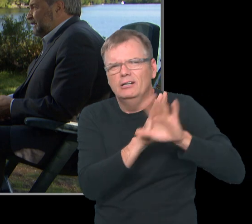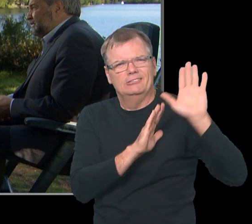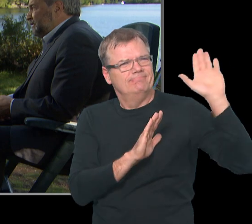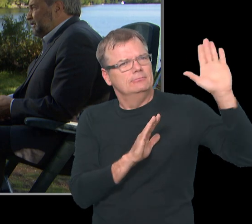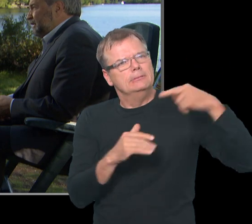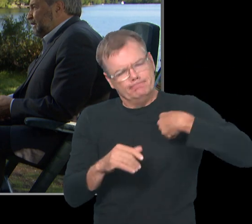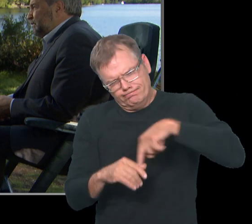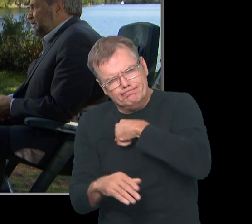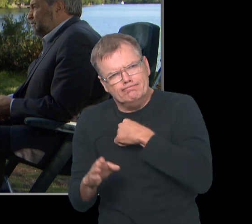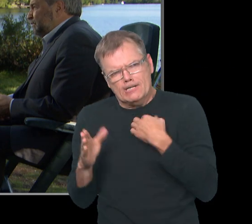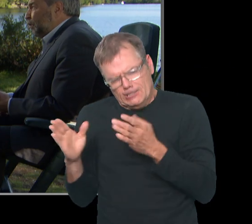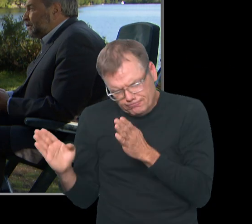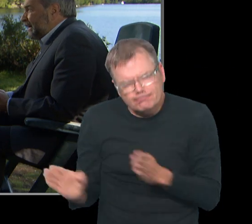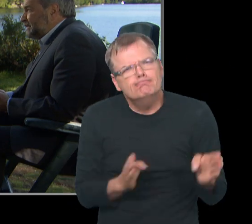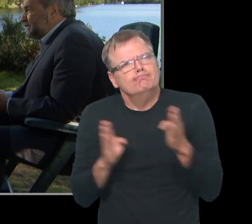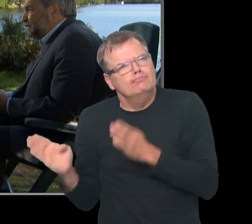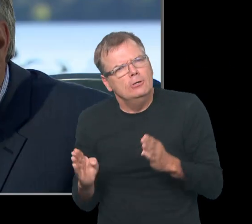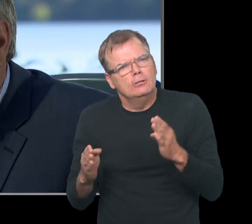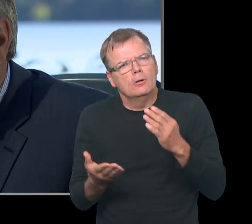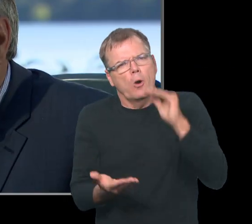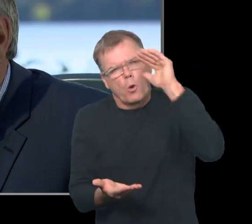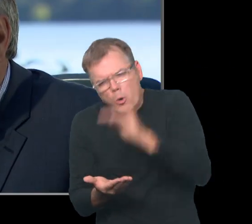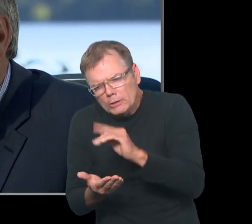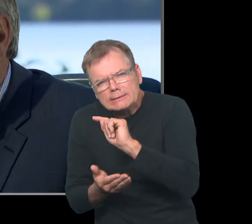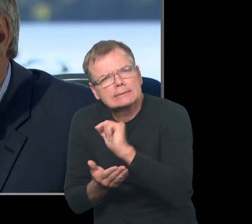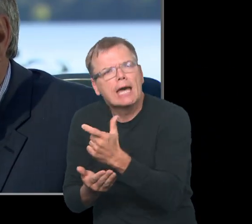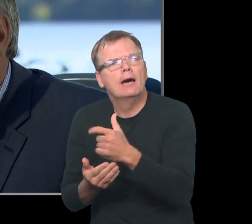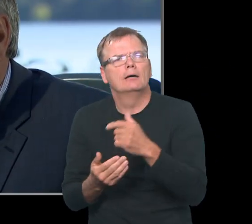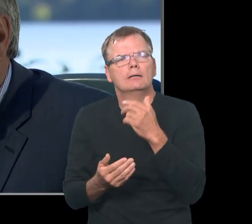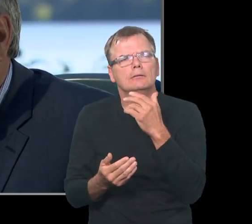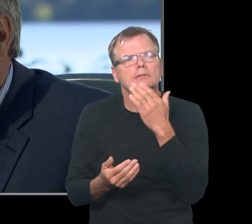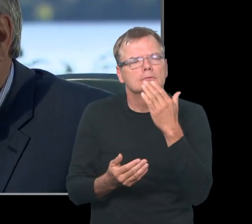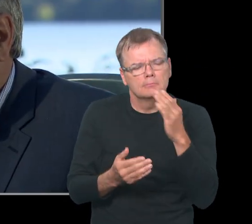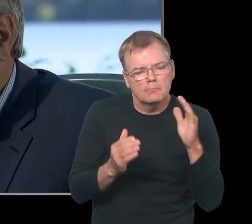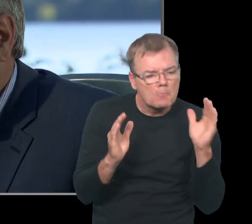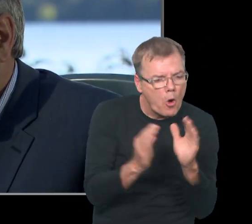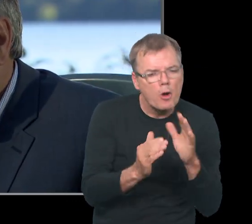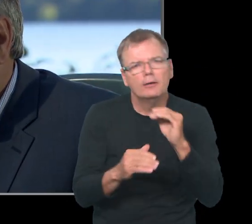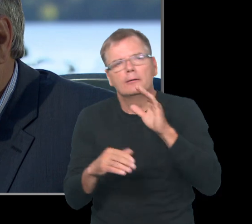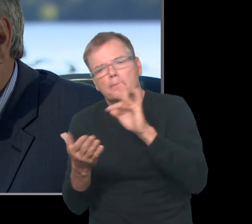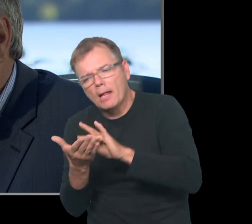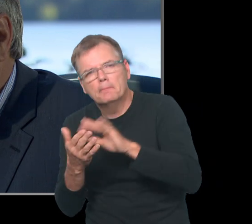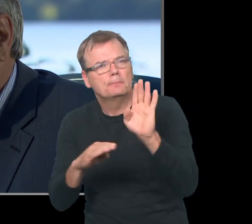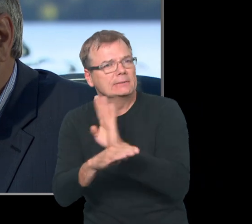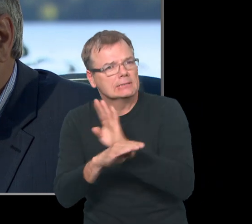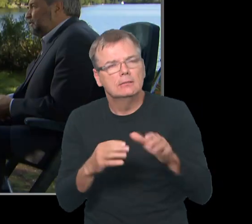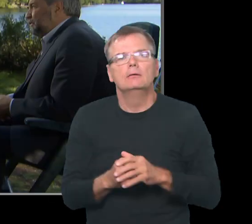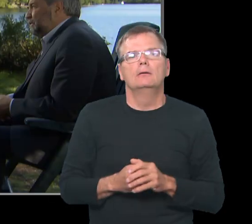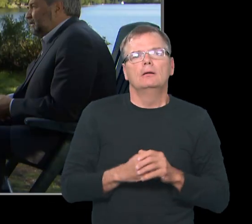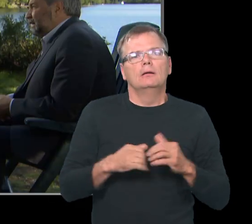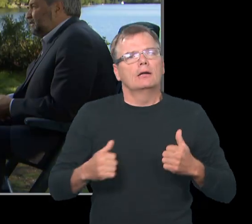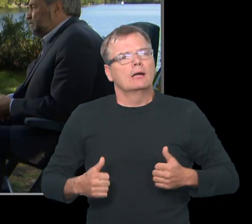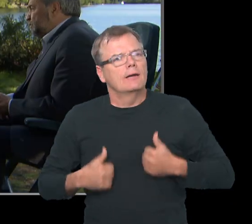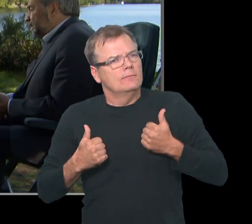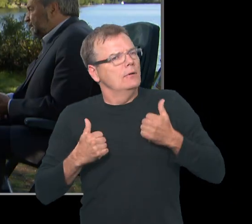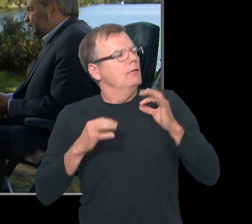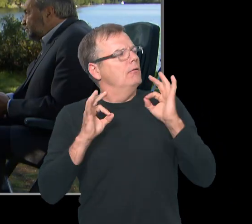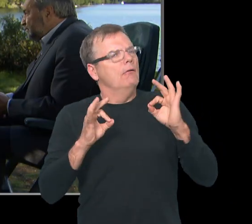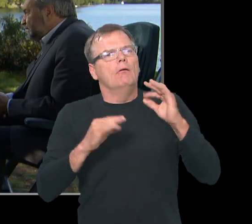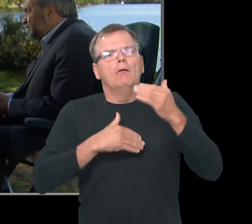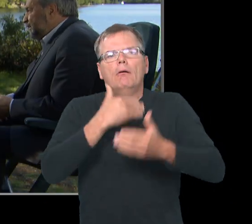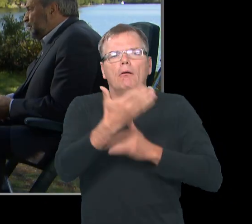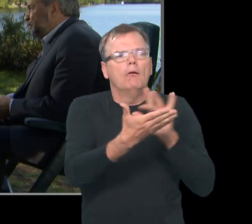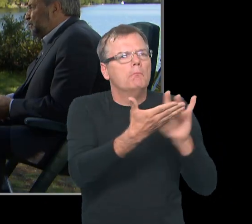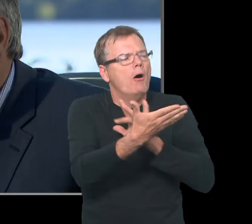plan to kickstart the economy, lower taxes for small and medium-sized businesses who are the job creators, make life easier for the middle class by bringing